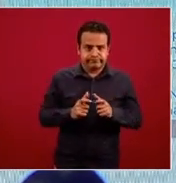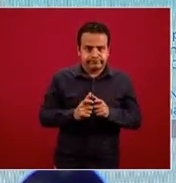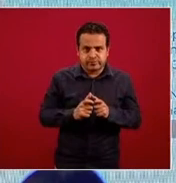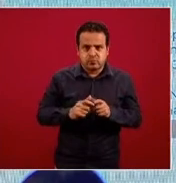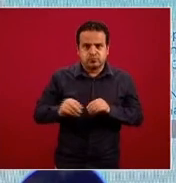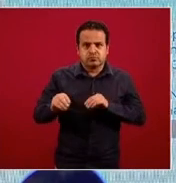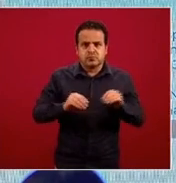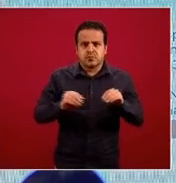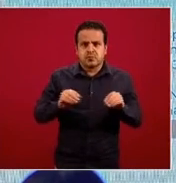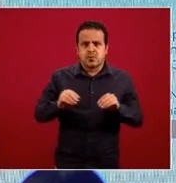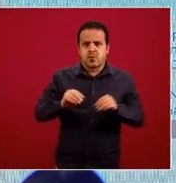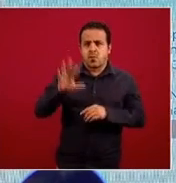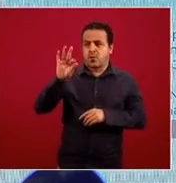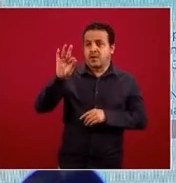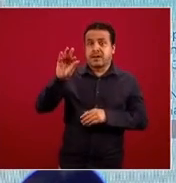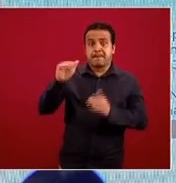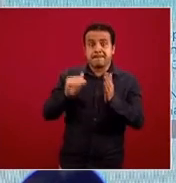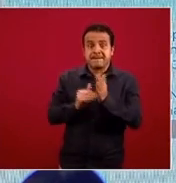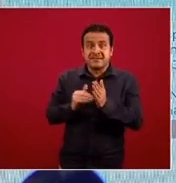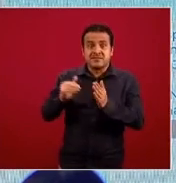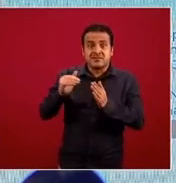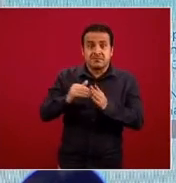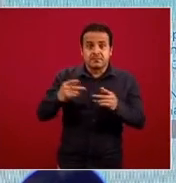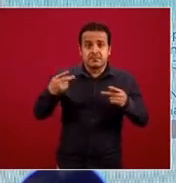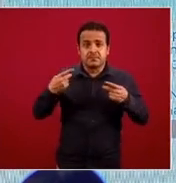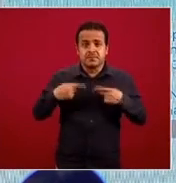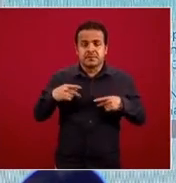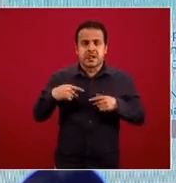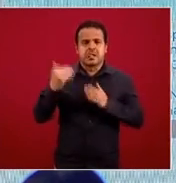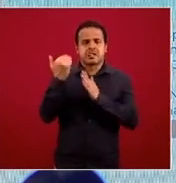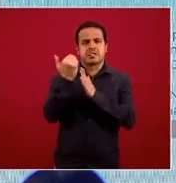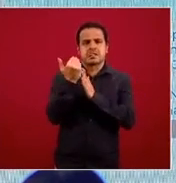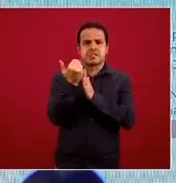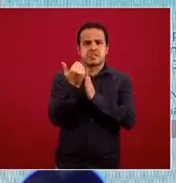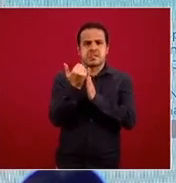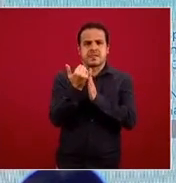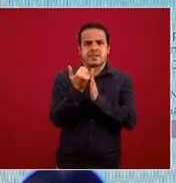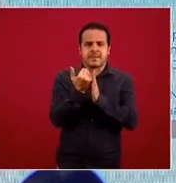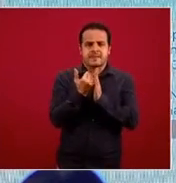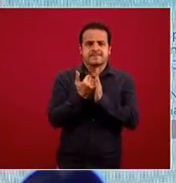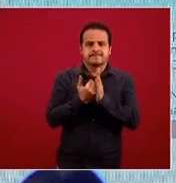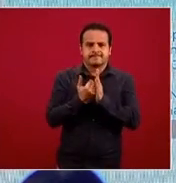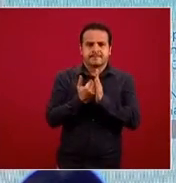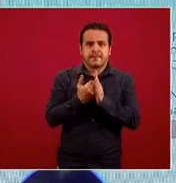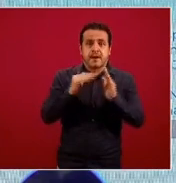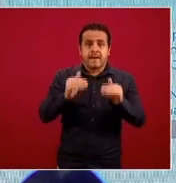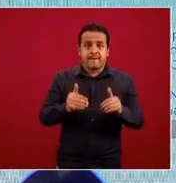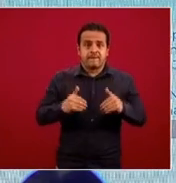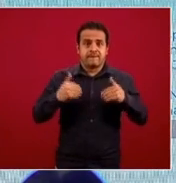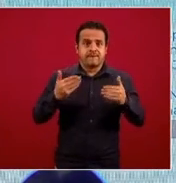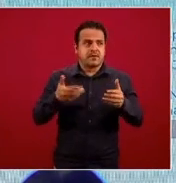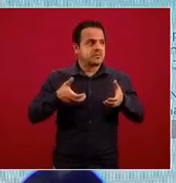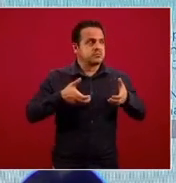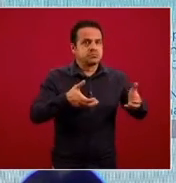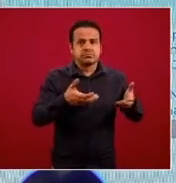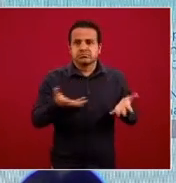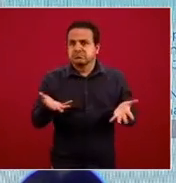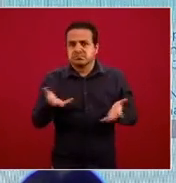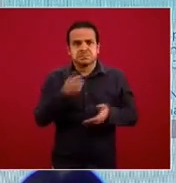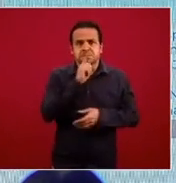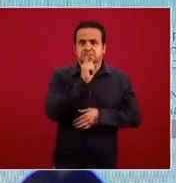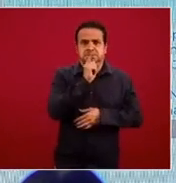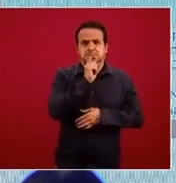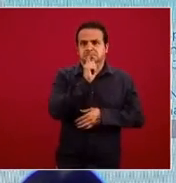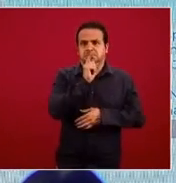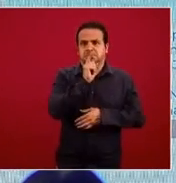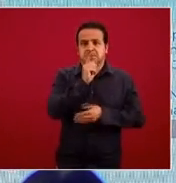a decrease of 40 million people that would go out of the public